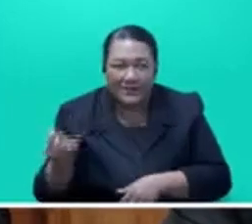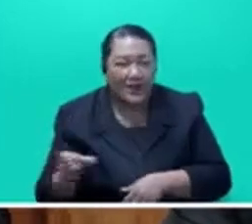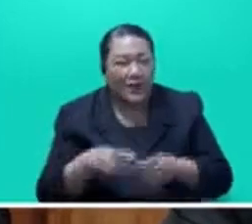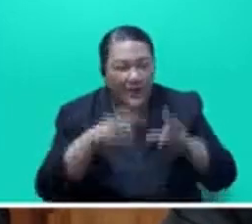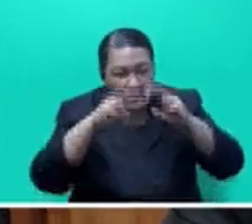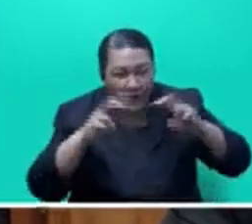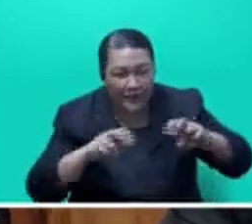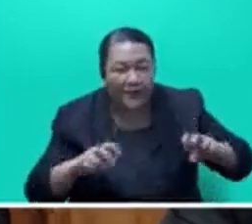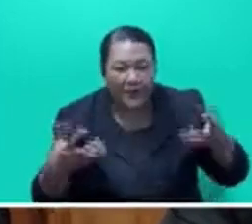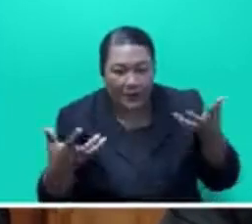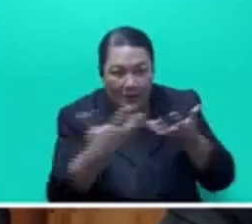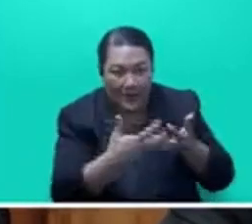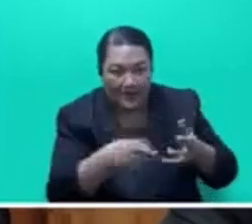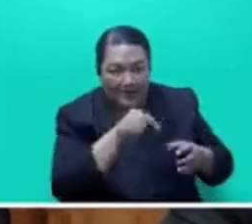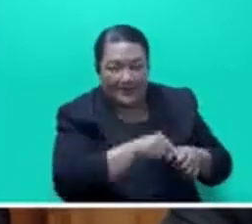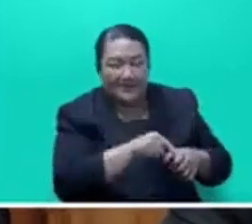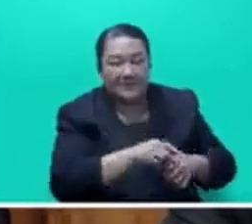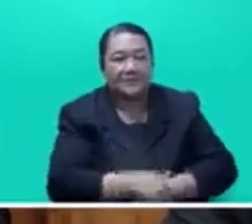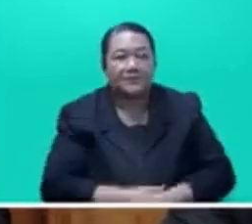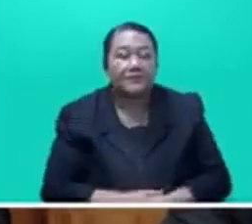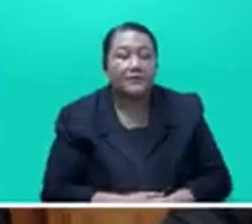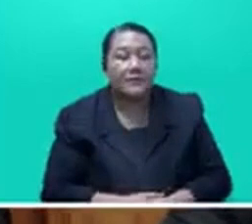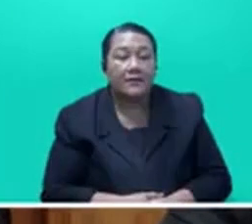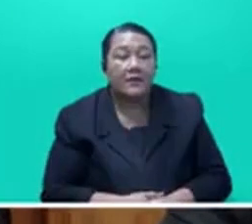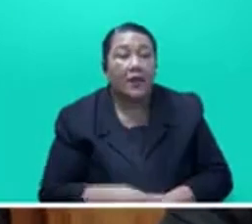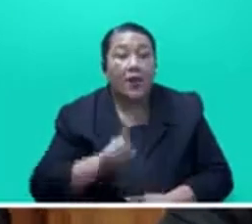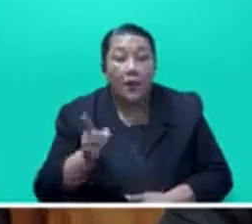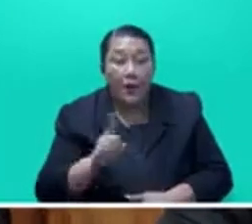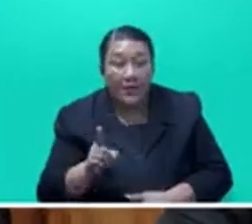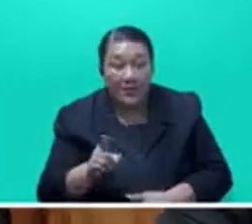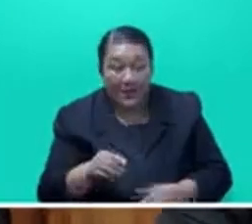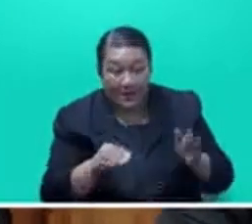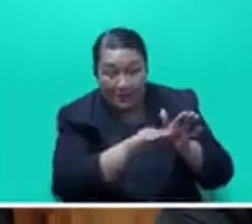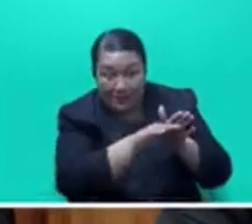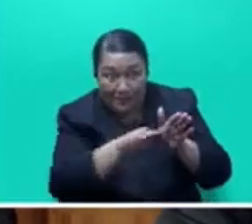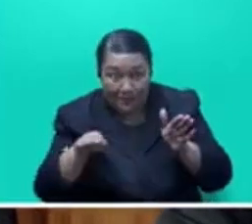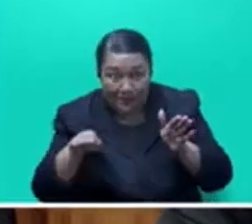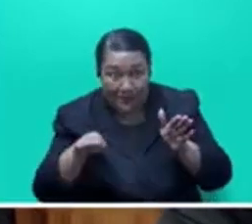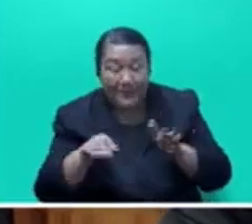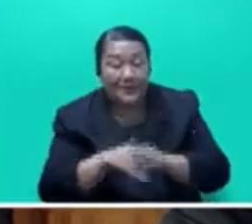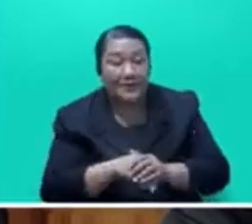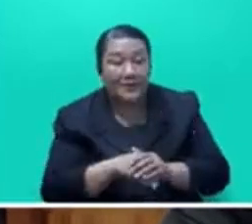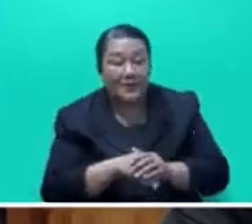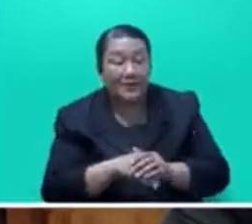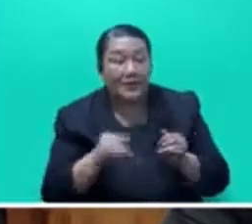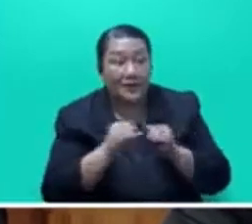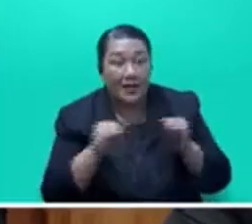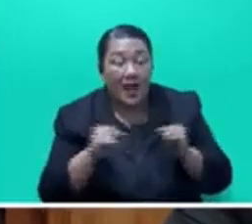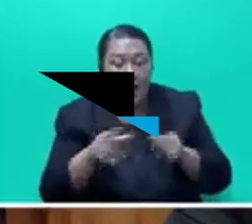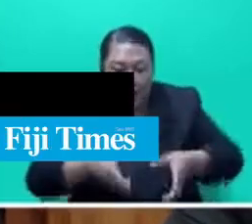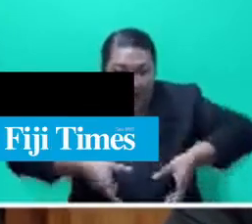kilometers of network is a huge task. What the benchmark tells us is that we have our pipe network in an